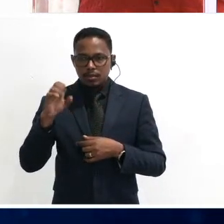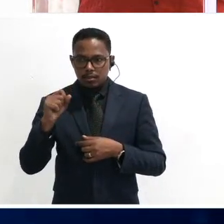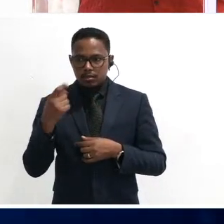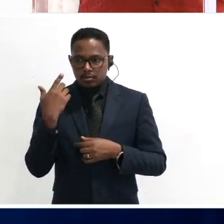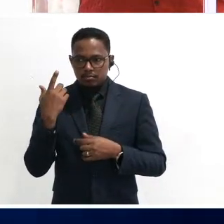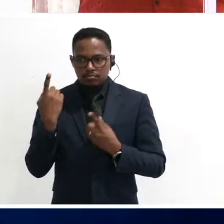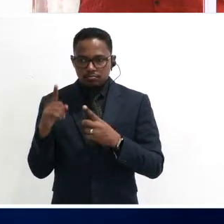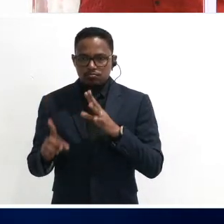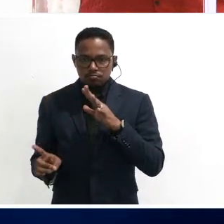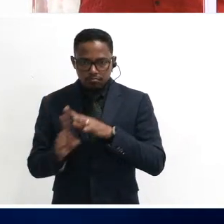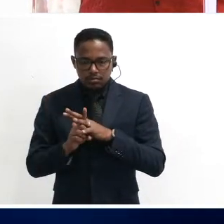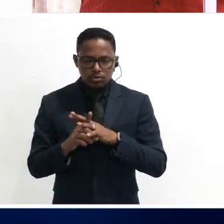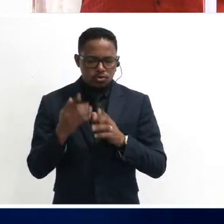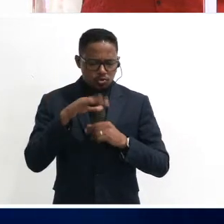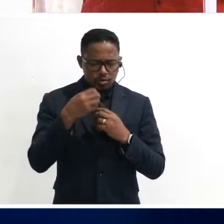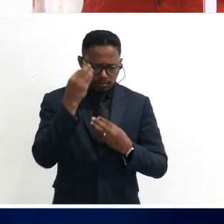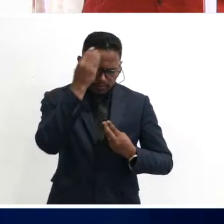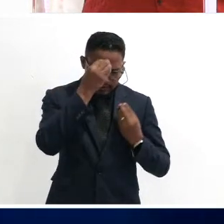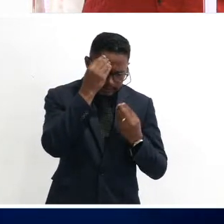in our packaging.